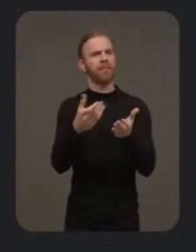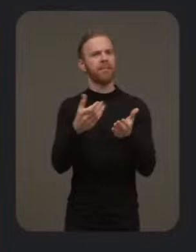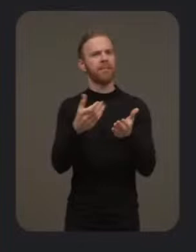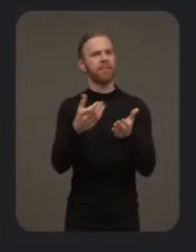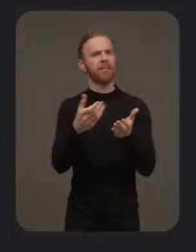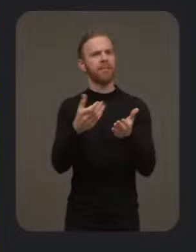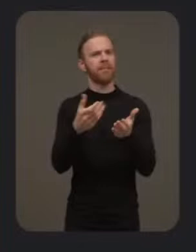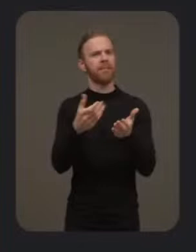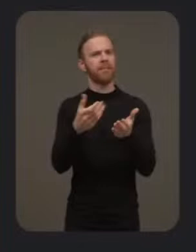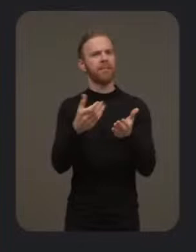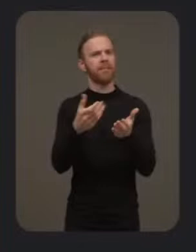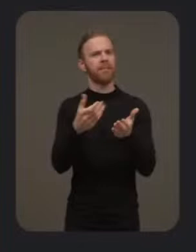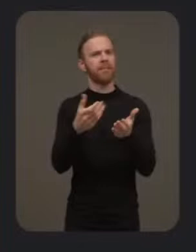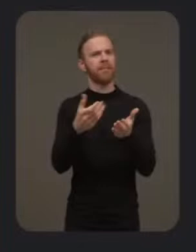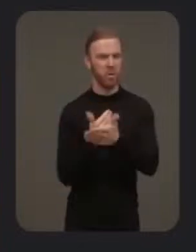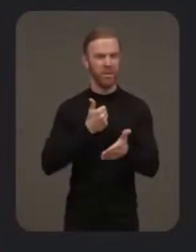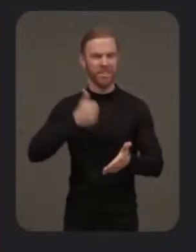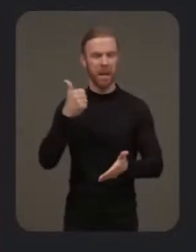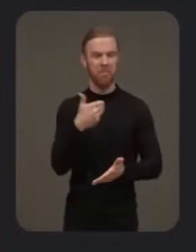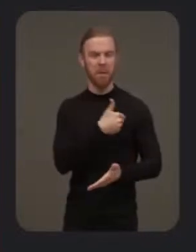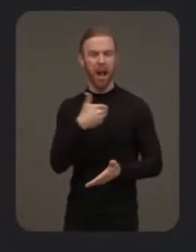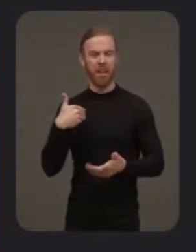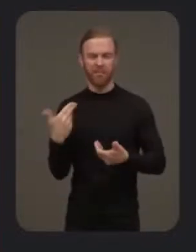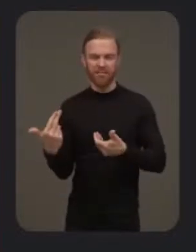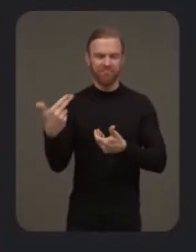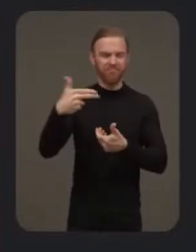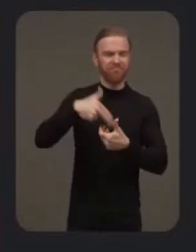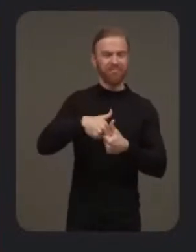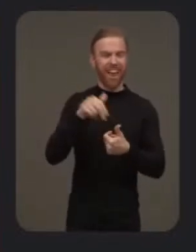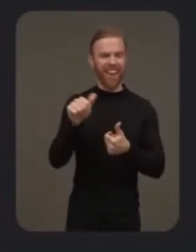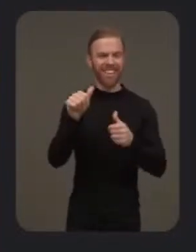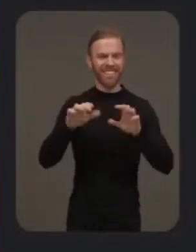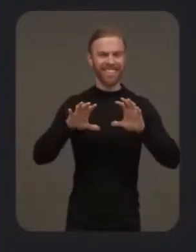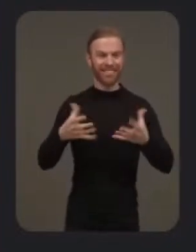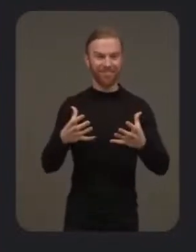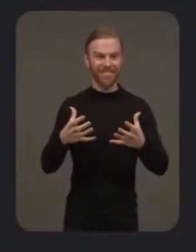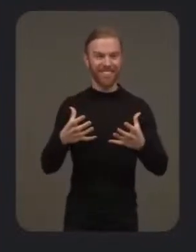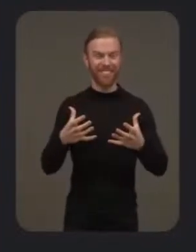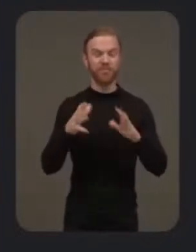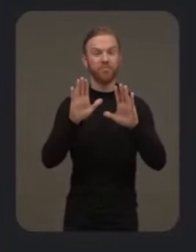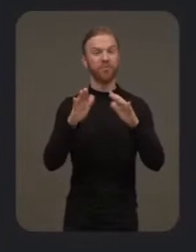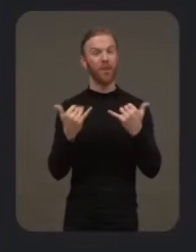let me show you the newest member of our A series.